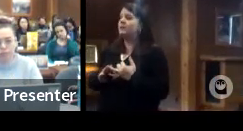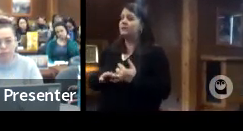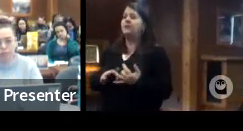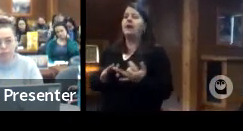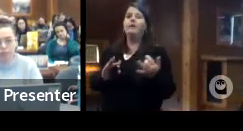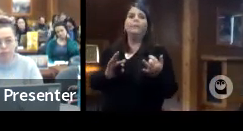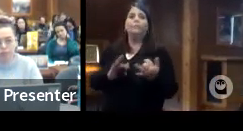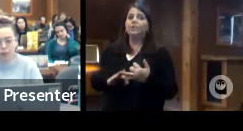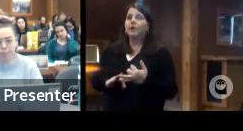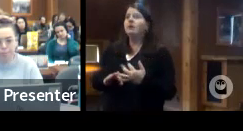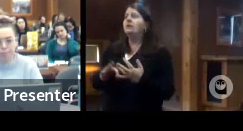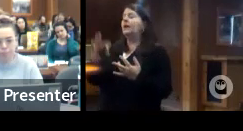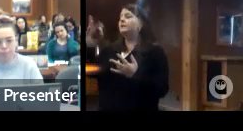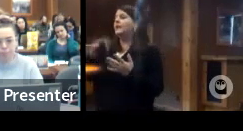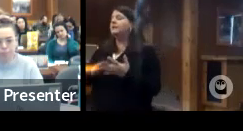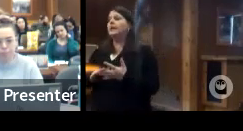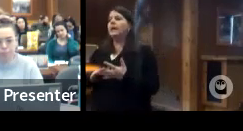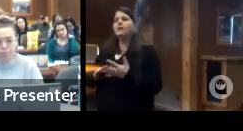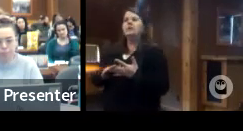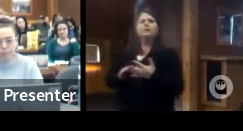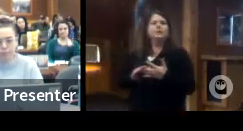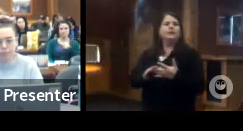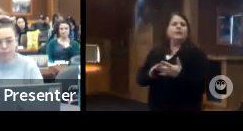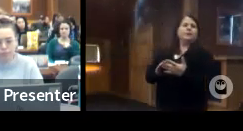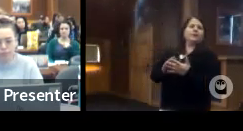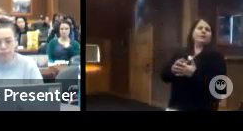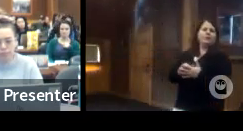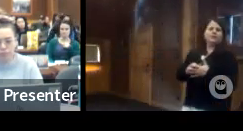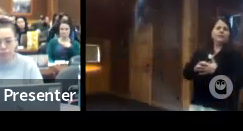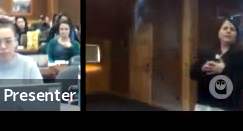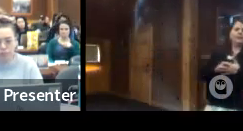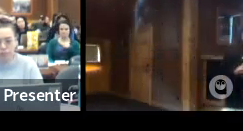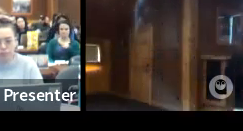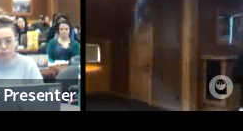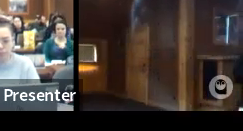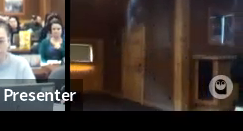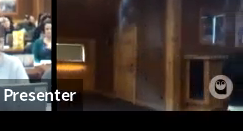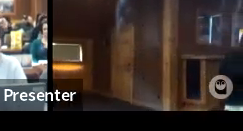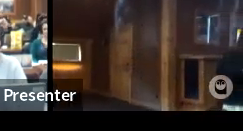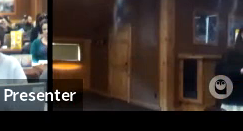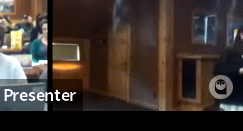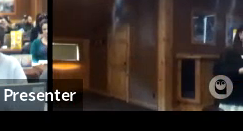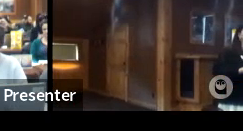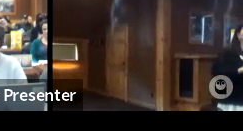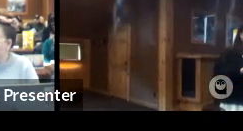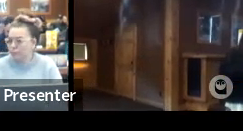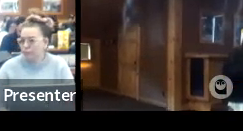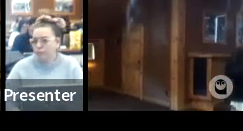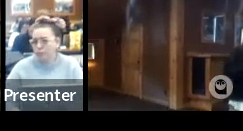try, willing to testify. Rochelle, Danette Stanger. I'm trying to think of who else I have on my list as far as victim advocates.